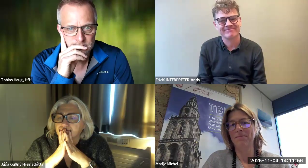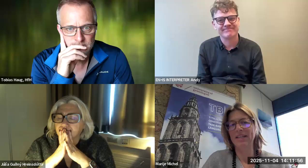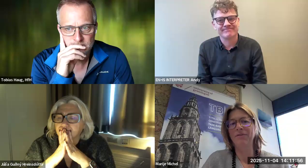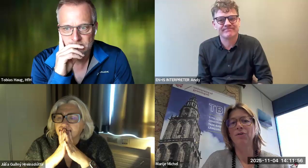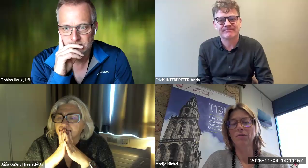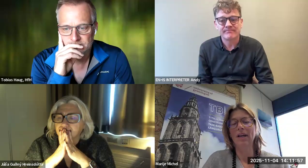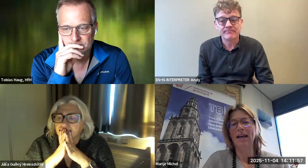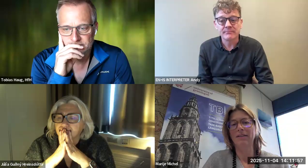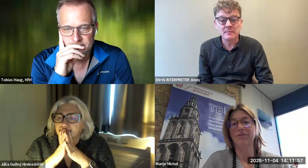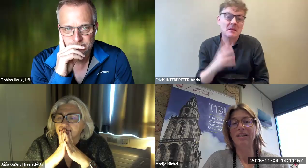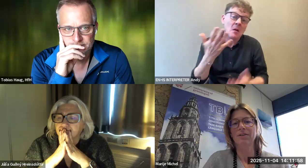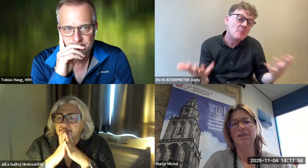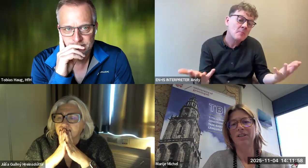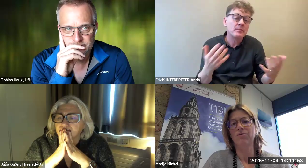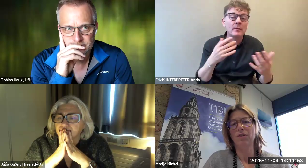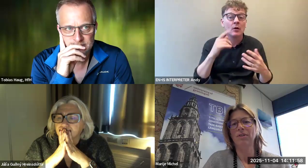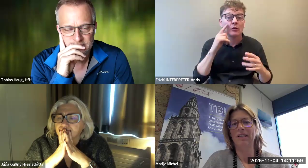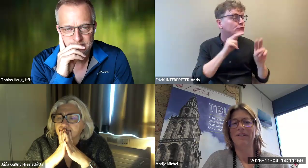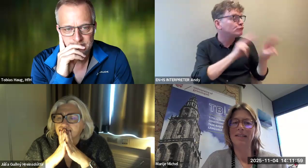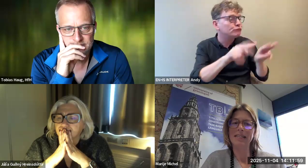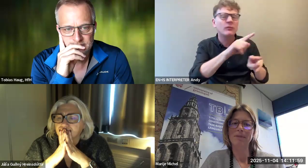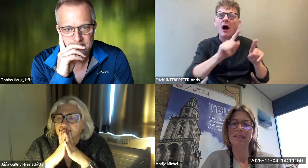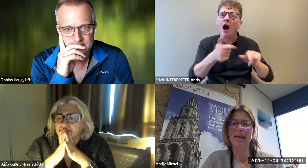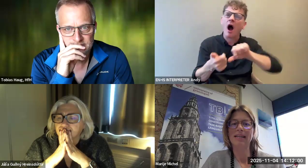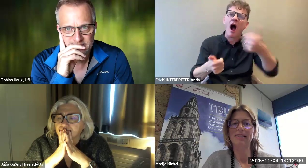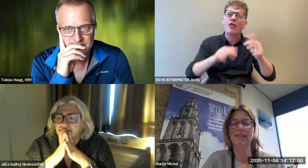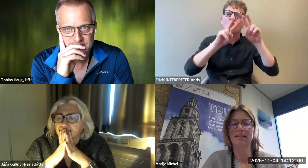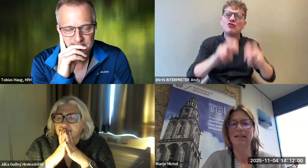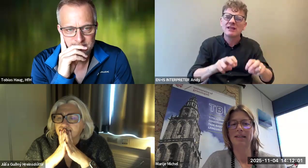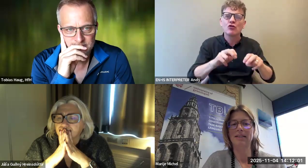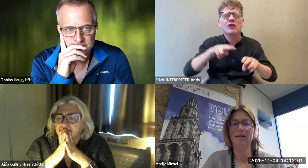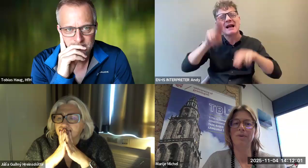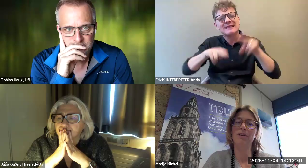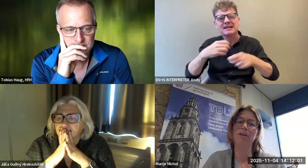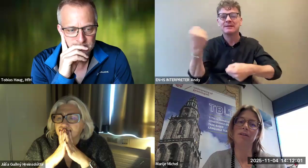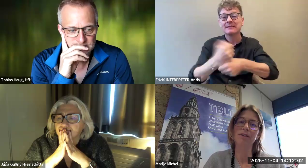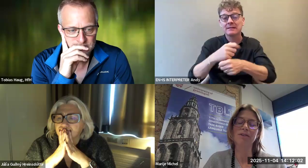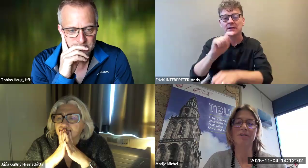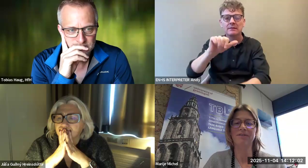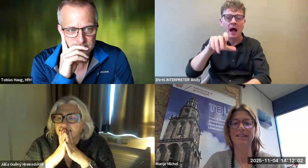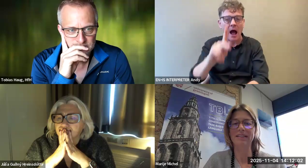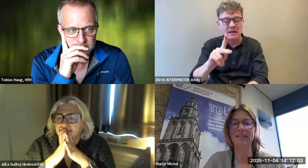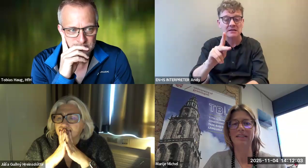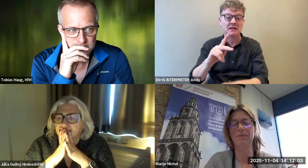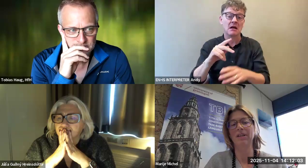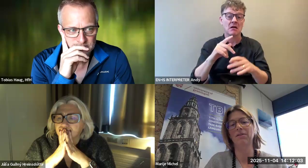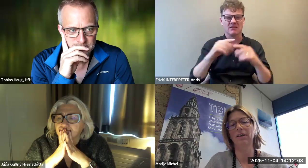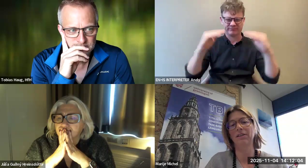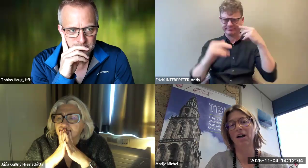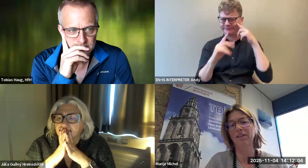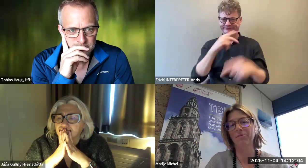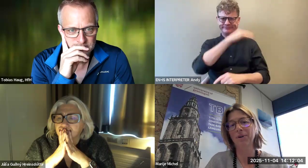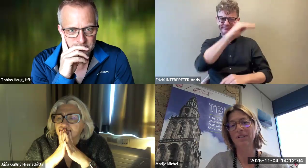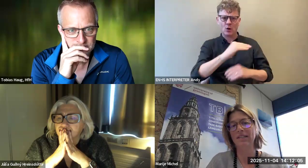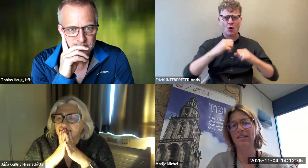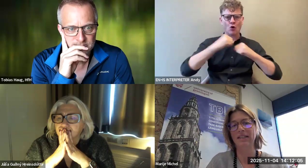And if you look at research into those kind of assessment tasks, as said, we can look at construct validity, we can look at